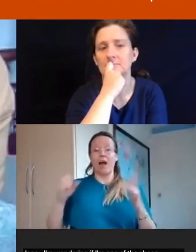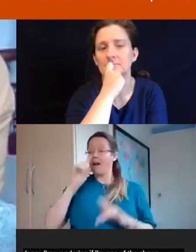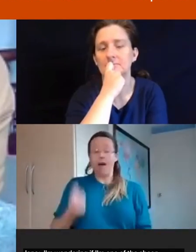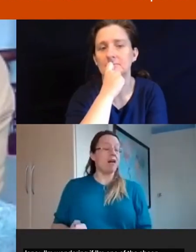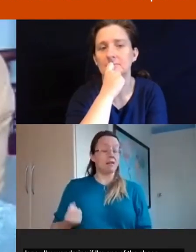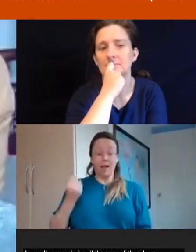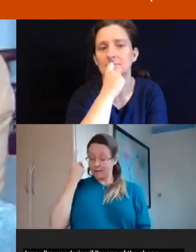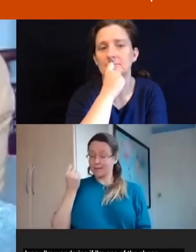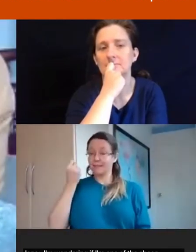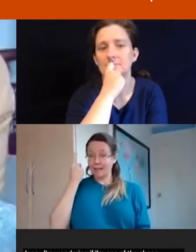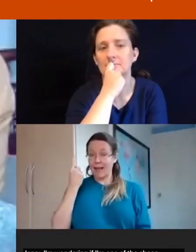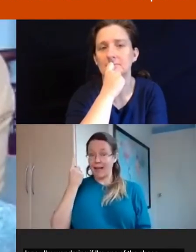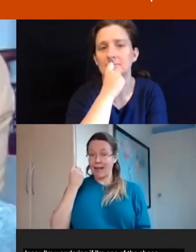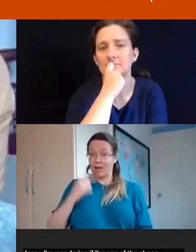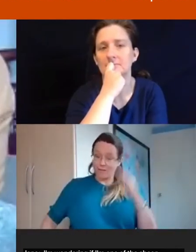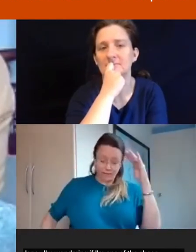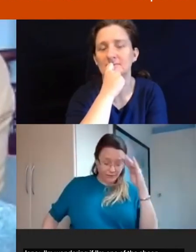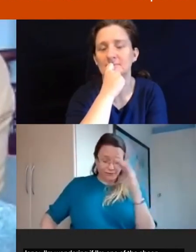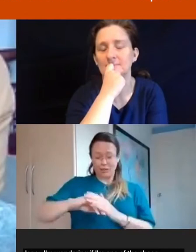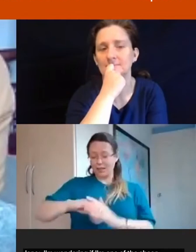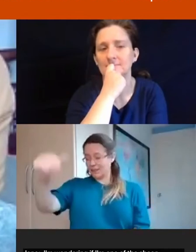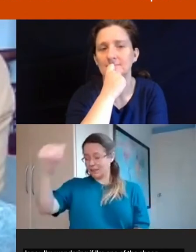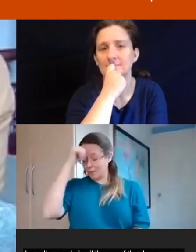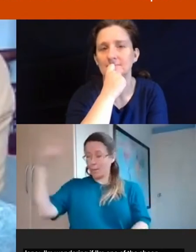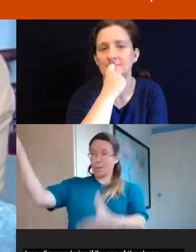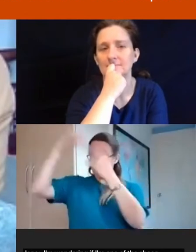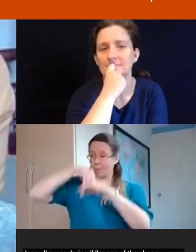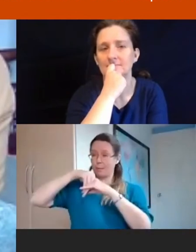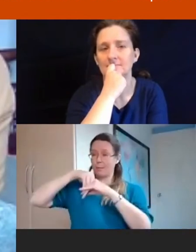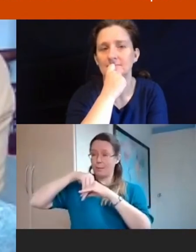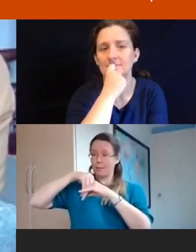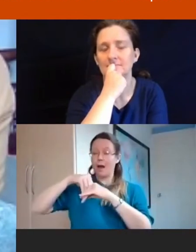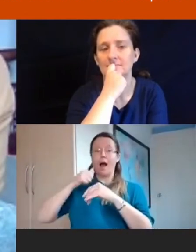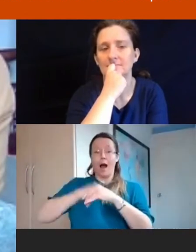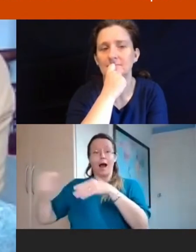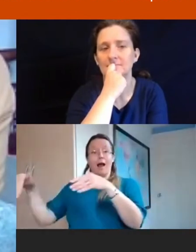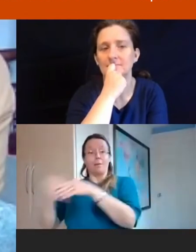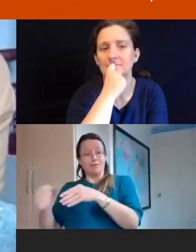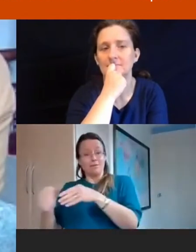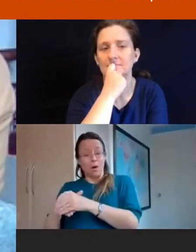understand or fully know, but I'm an intricate part of.